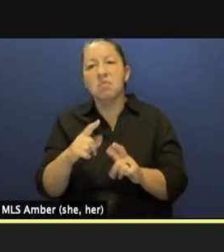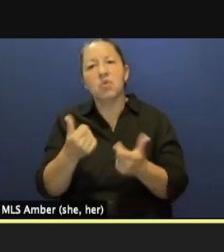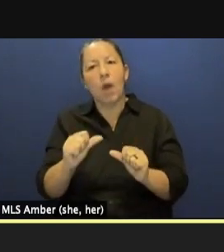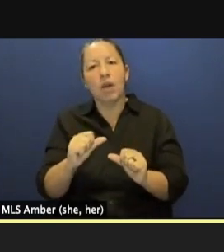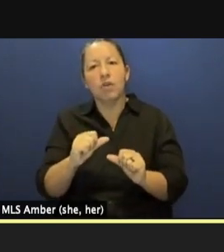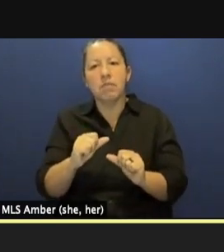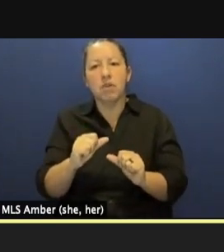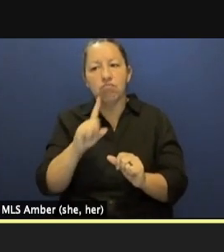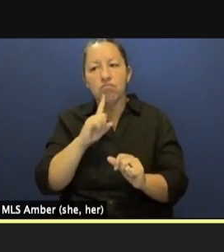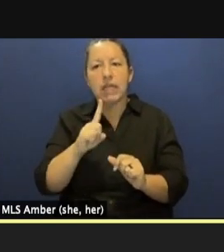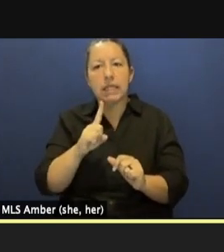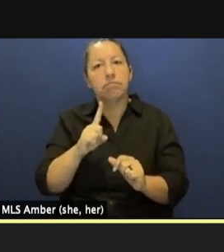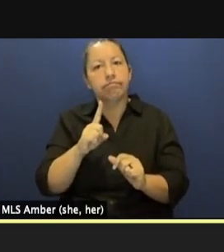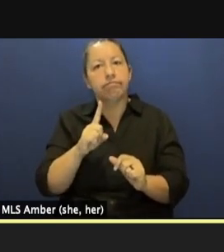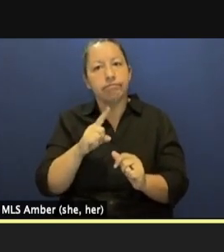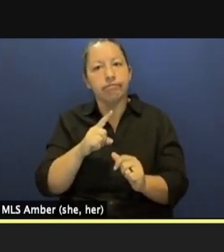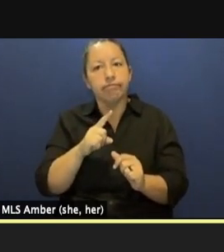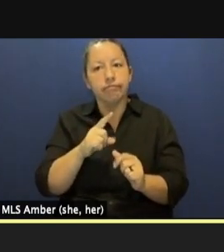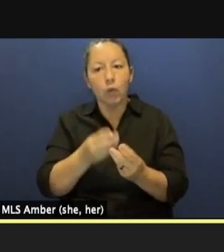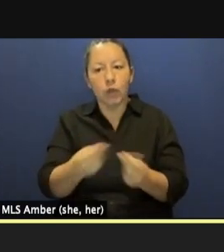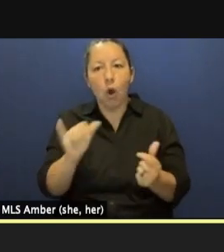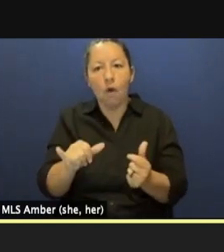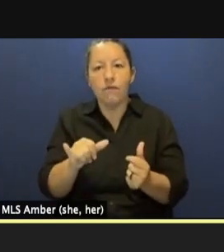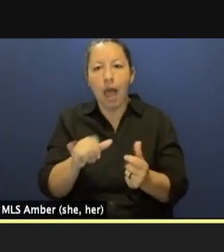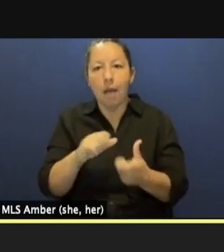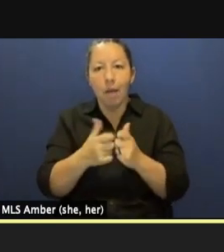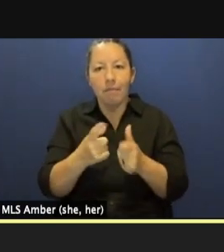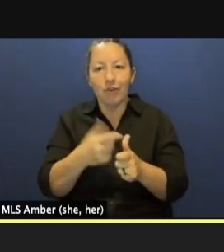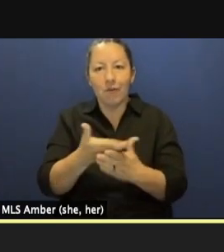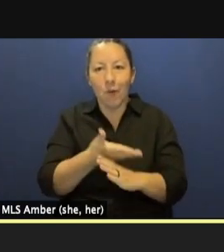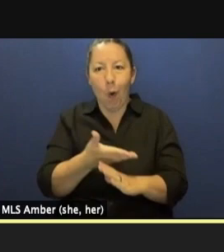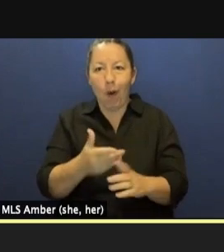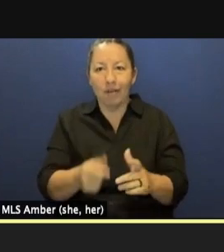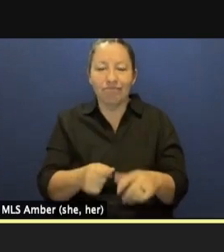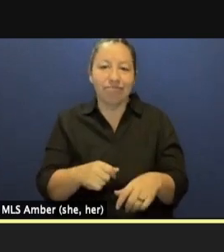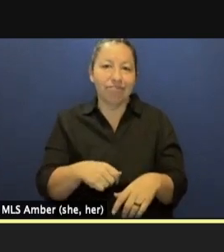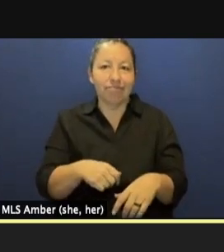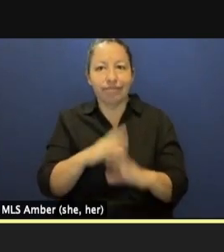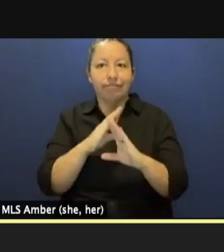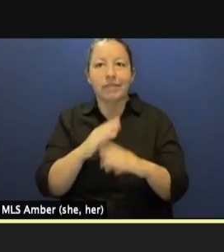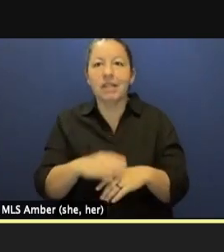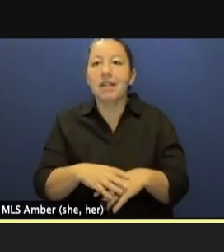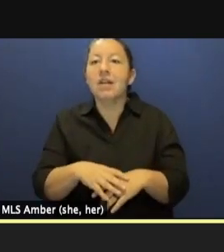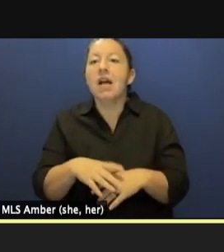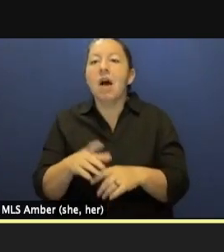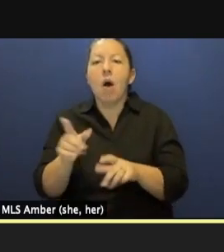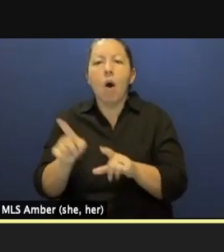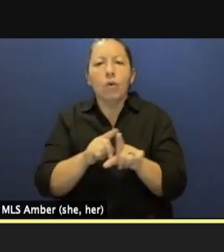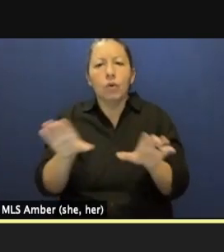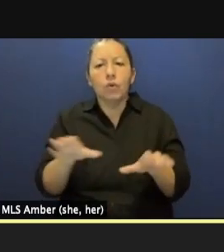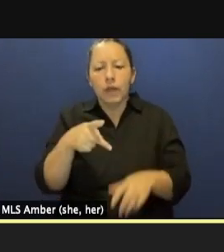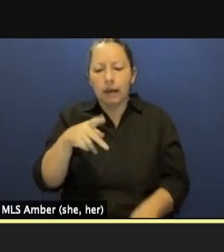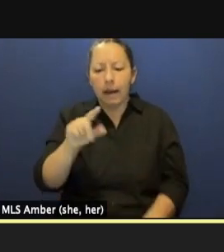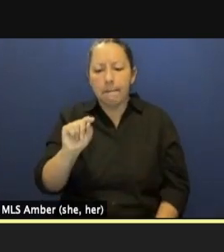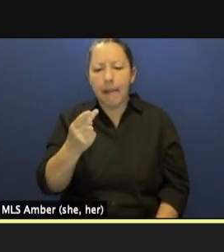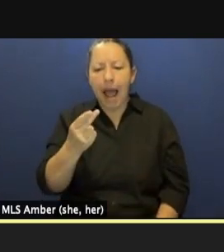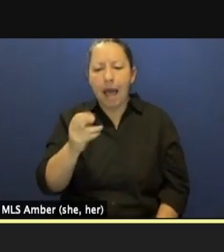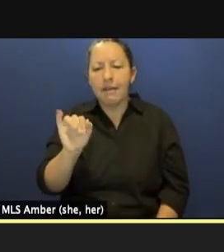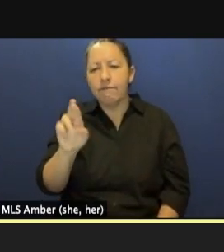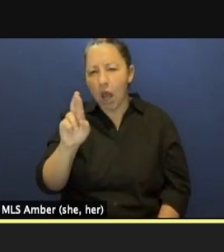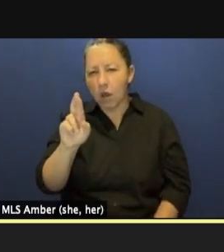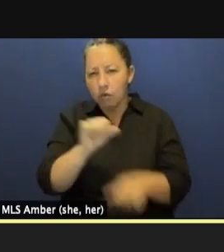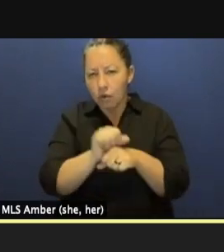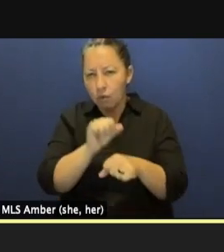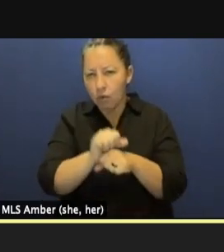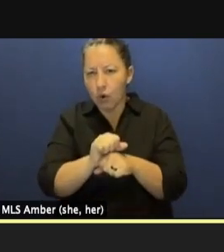test. We're also doing assembly pathfinder work. This is taking place at Johnson, and we've just